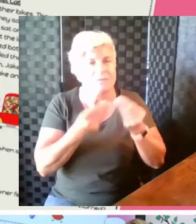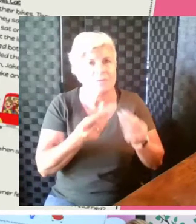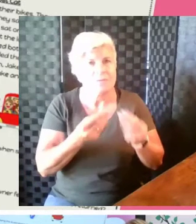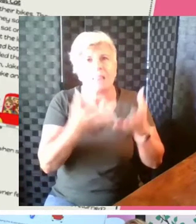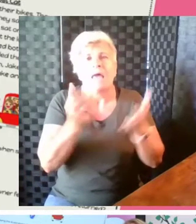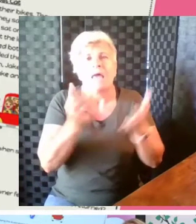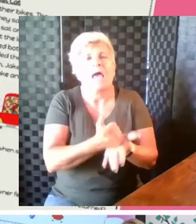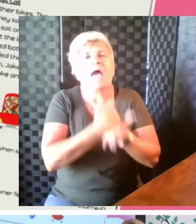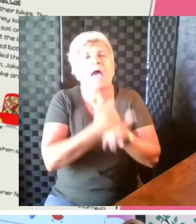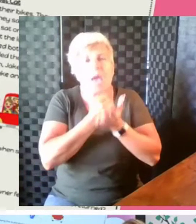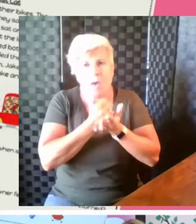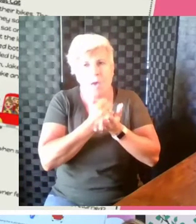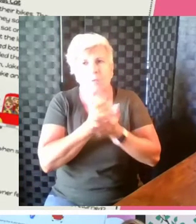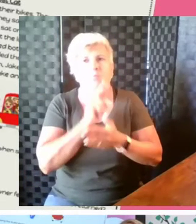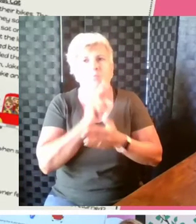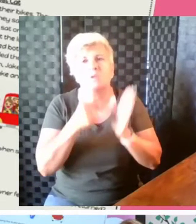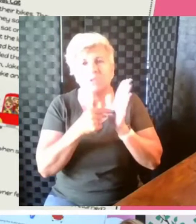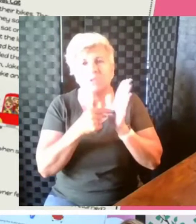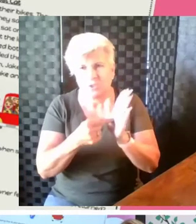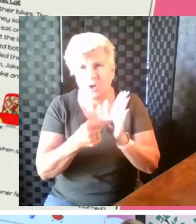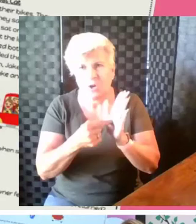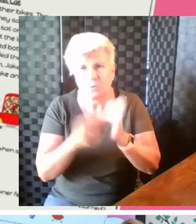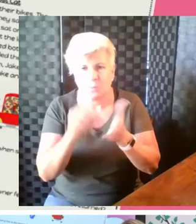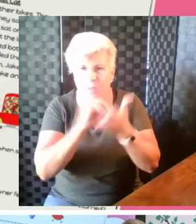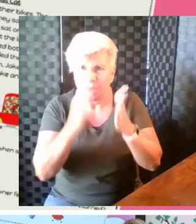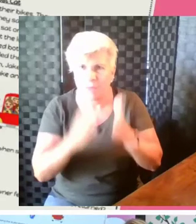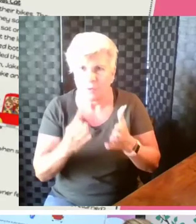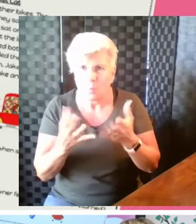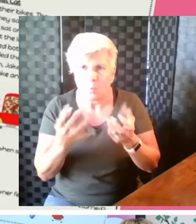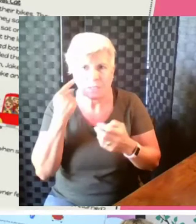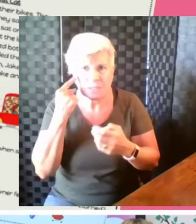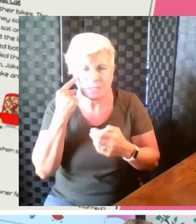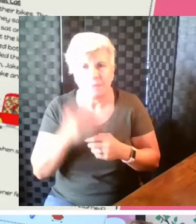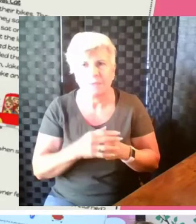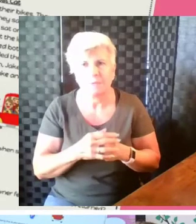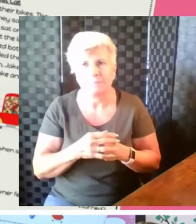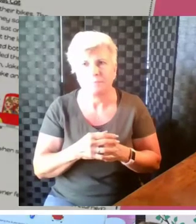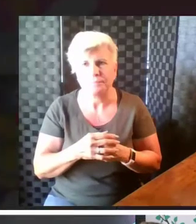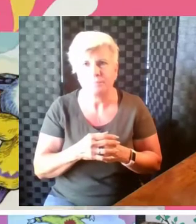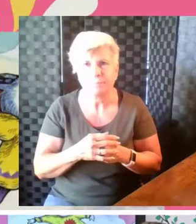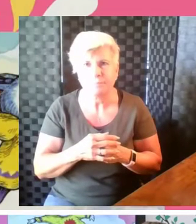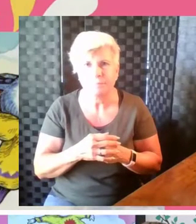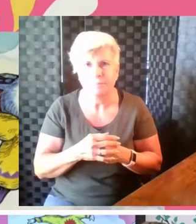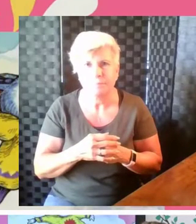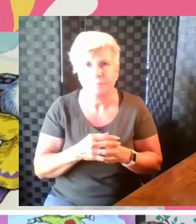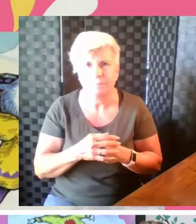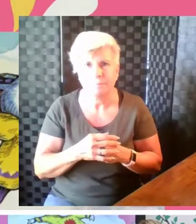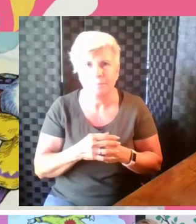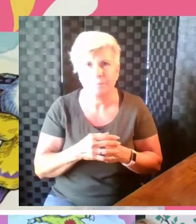hints and clues, and it really shows us what the author wants us to think.